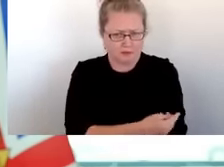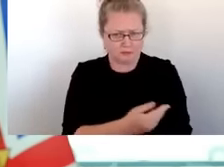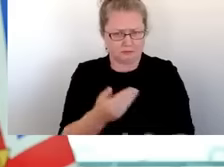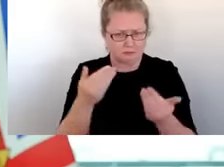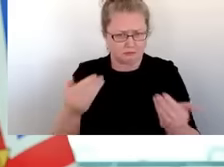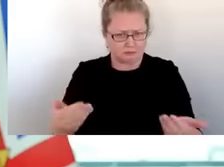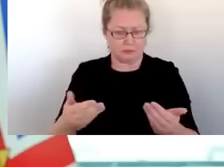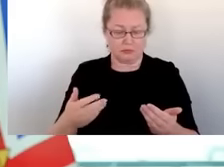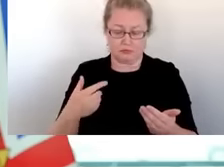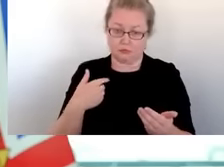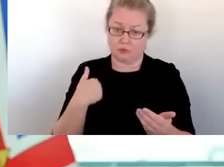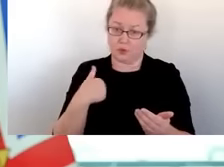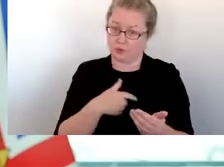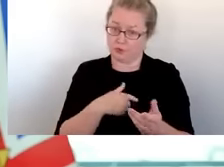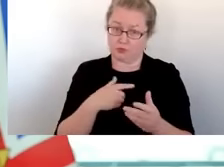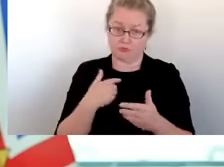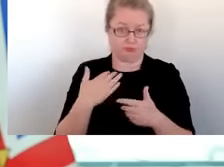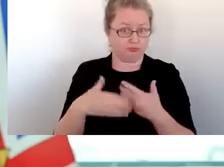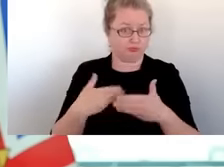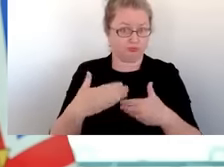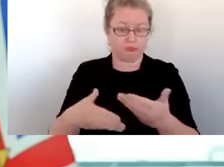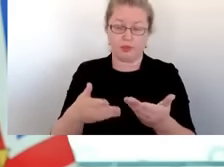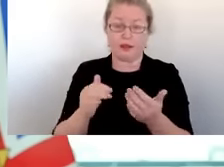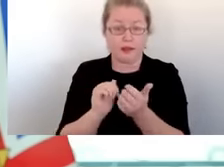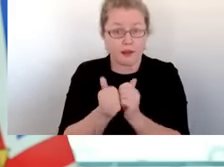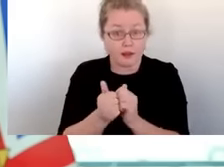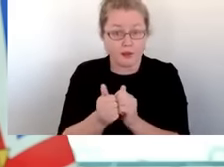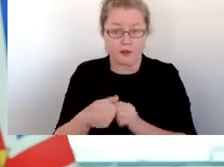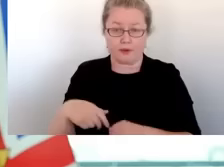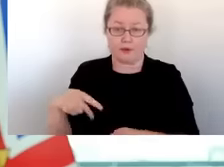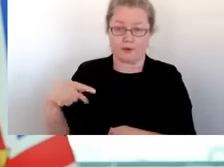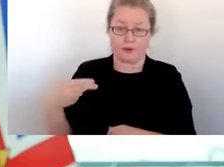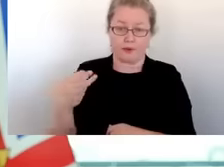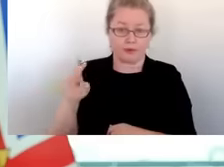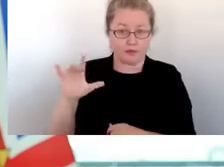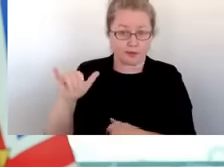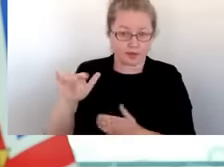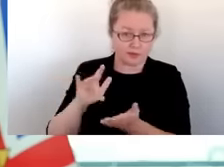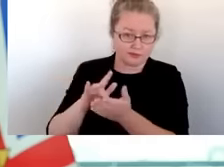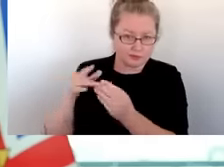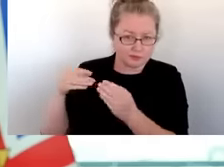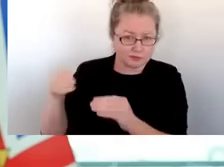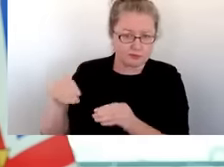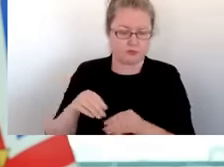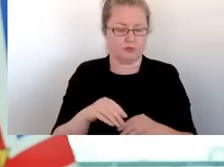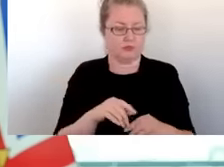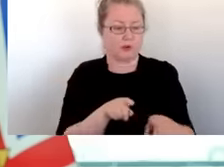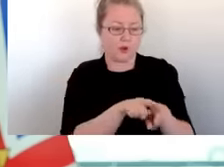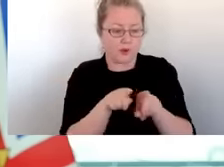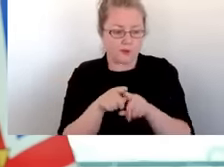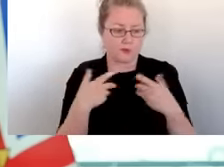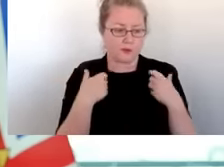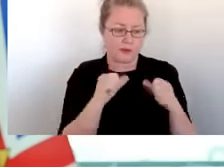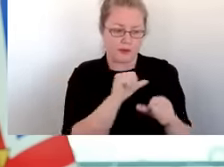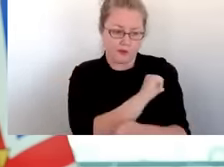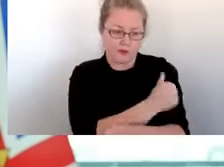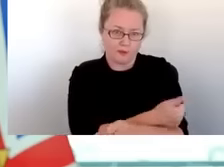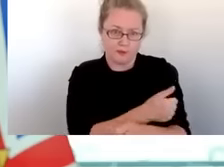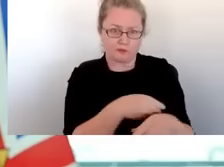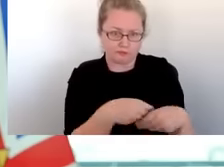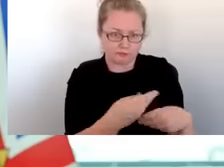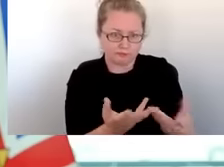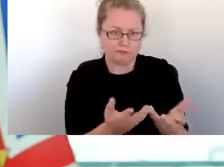on, and we've continued to deliver the program through pharmacies and through the health authorities. On average, about